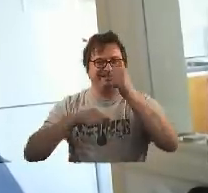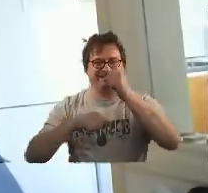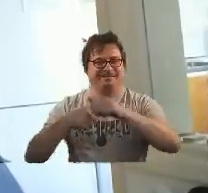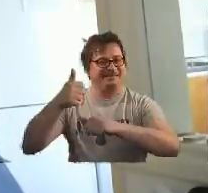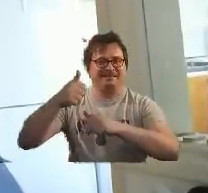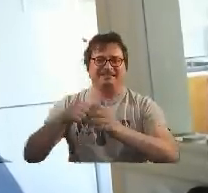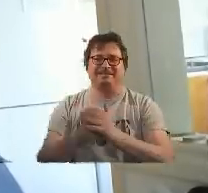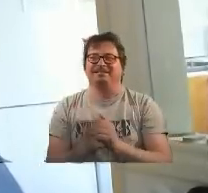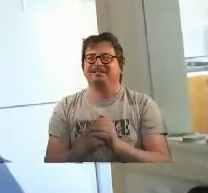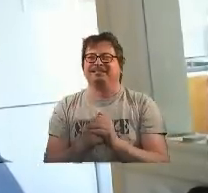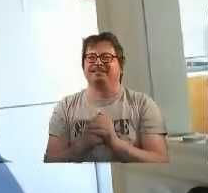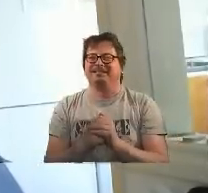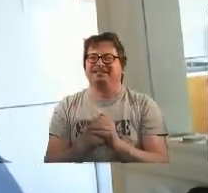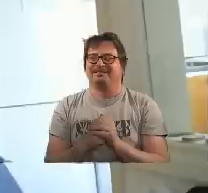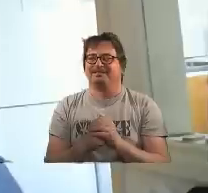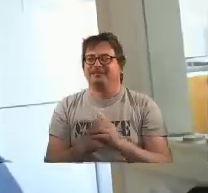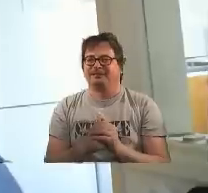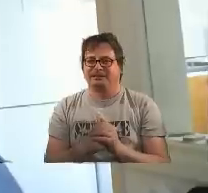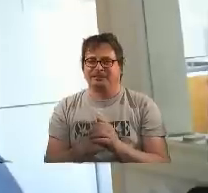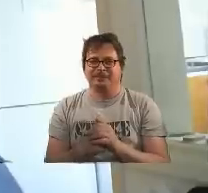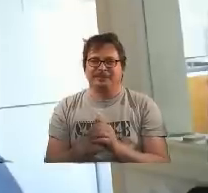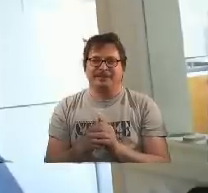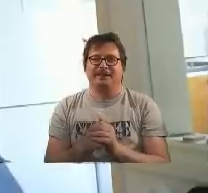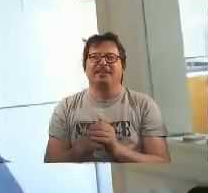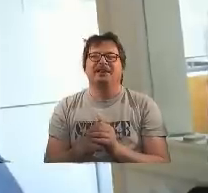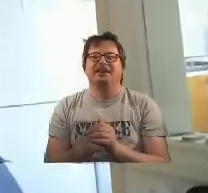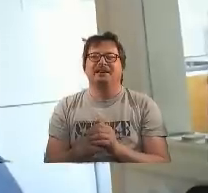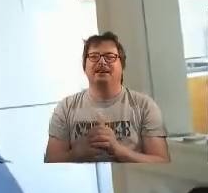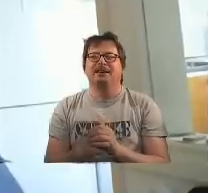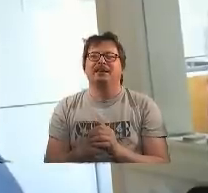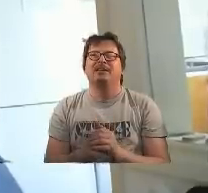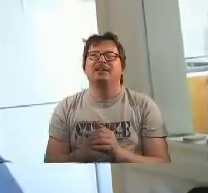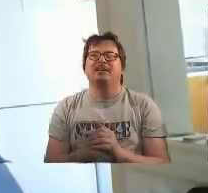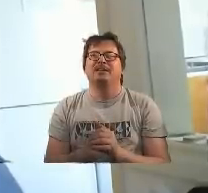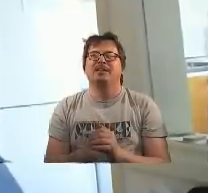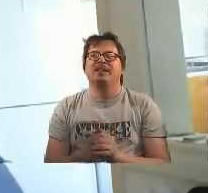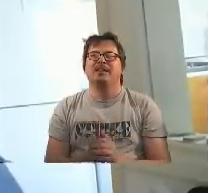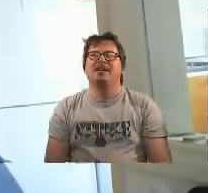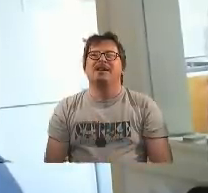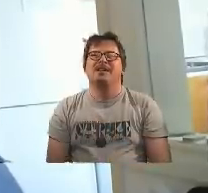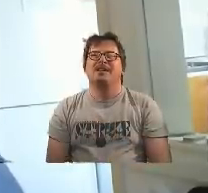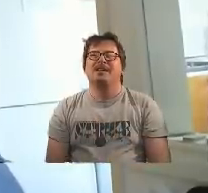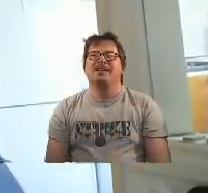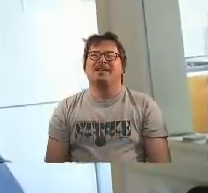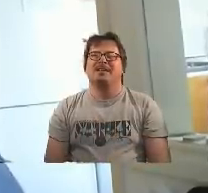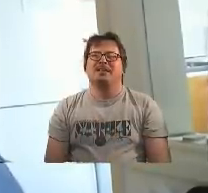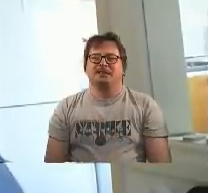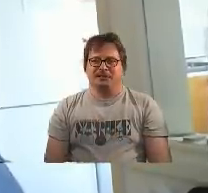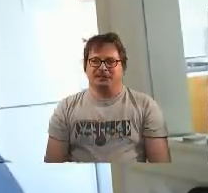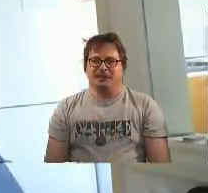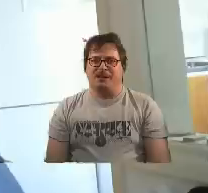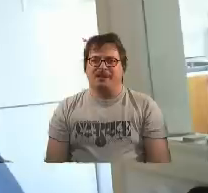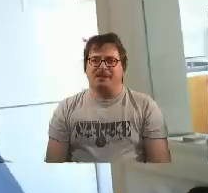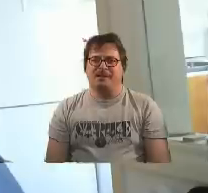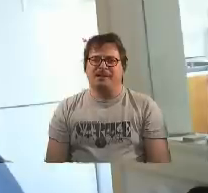for beginners. Later on there will be more advanced features for the keying specifications and setups. Currently,